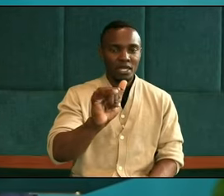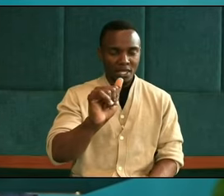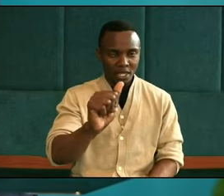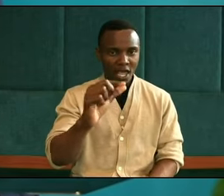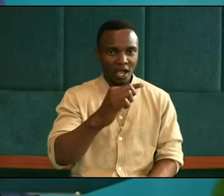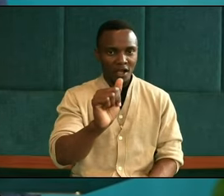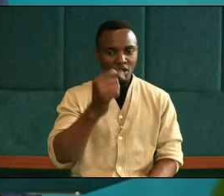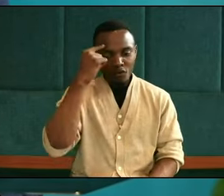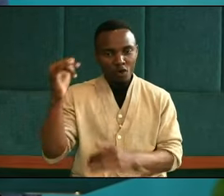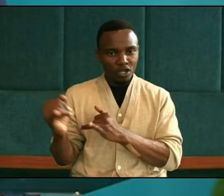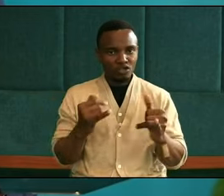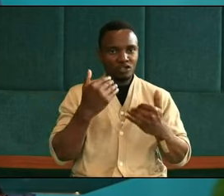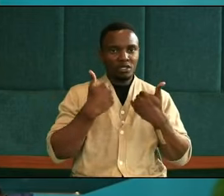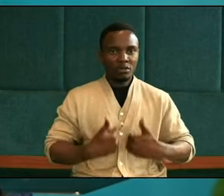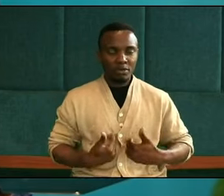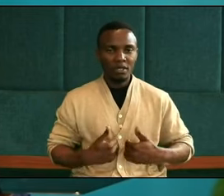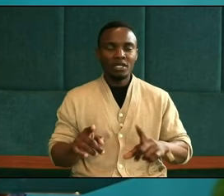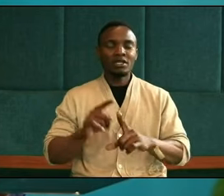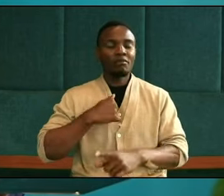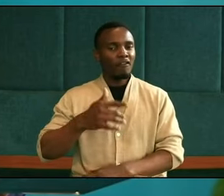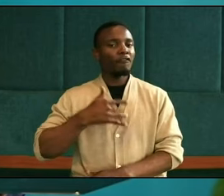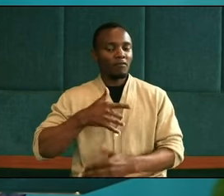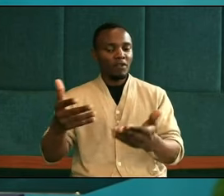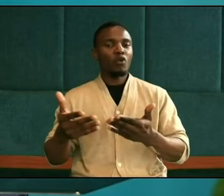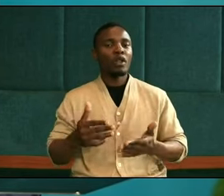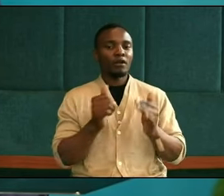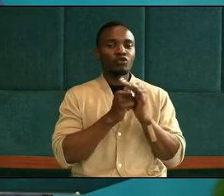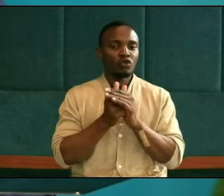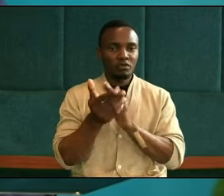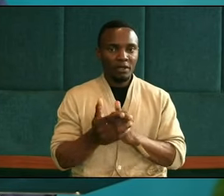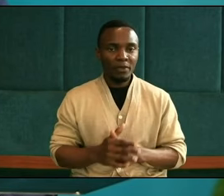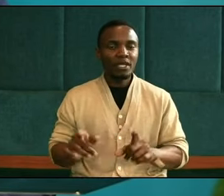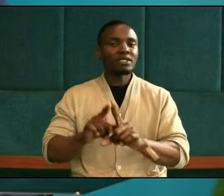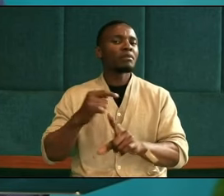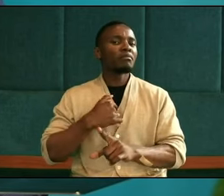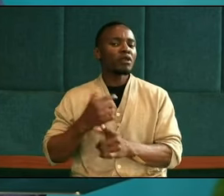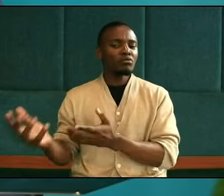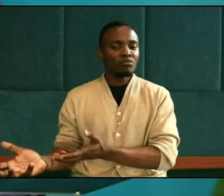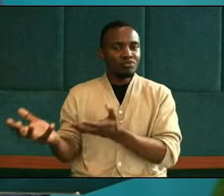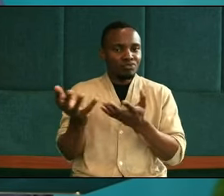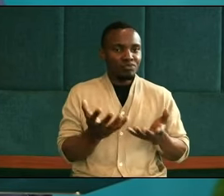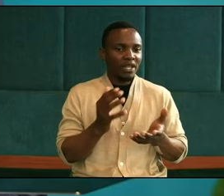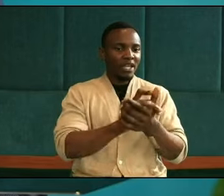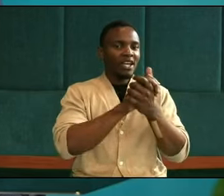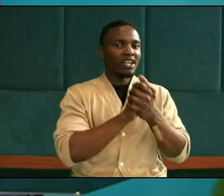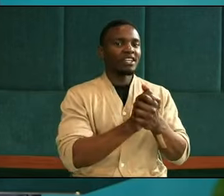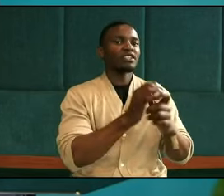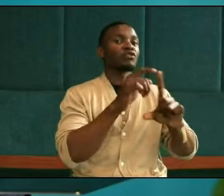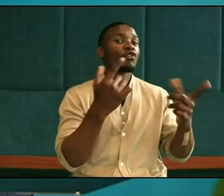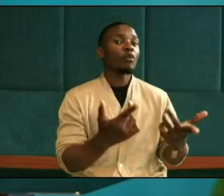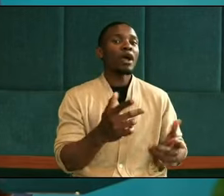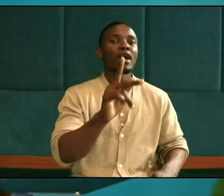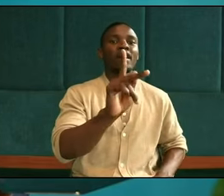that I may fellowship with you on this blessed Sabbath day. I bring to you warm greetings from Kindu Adventist